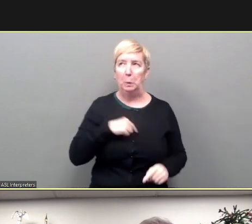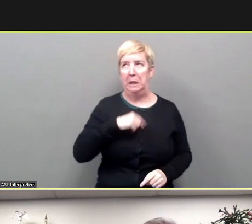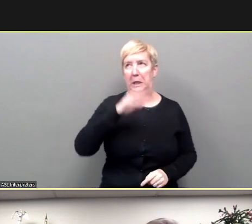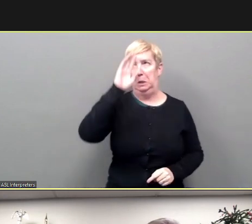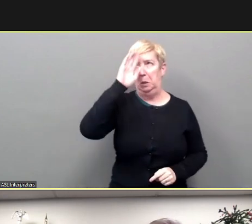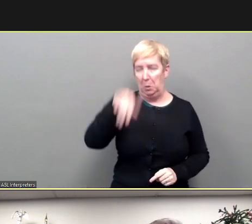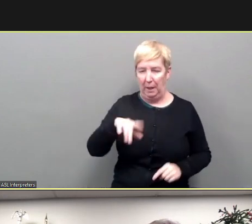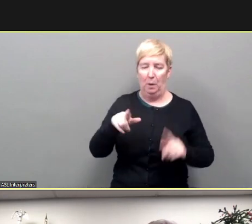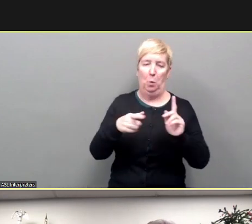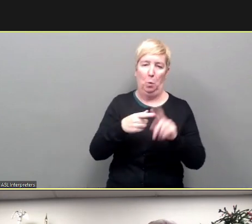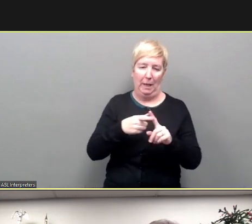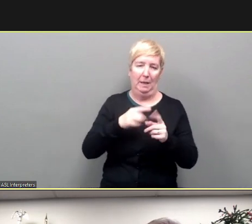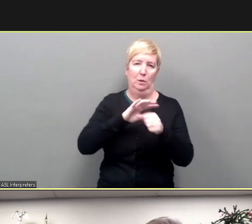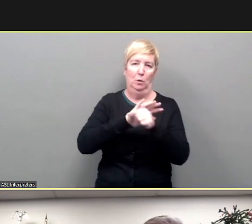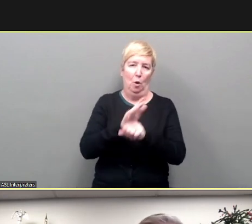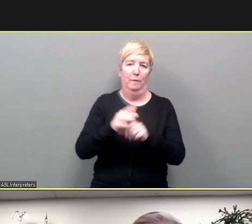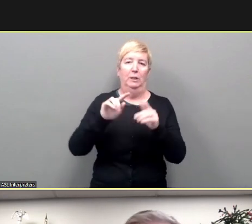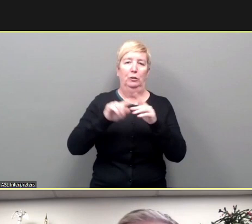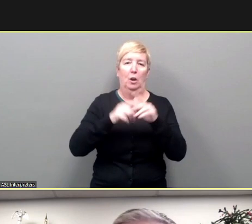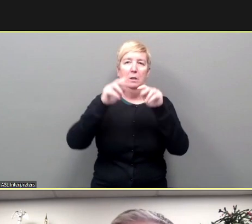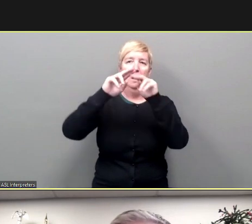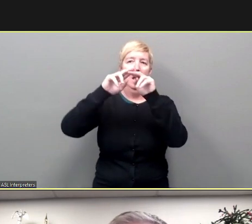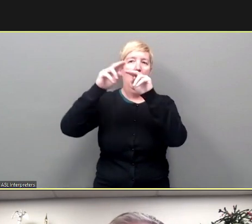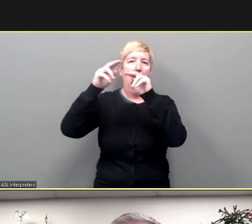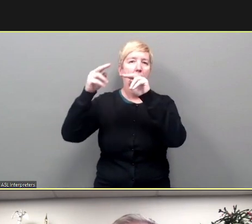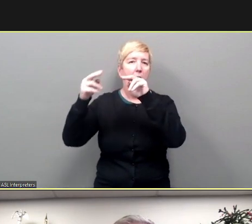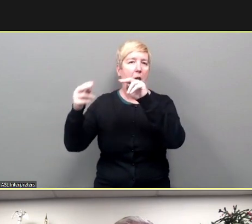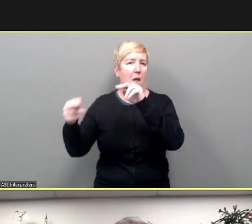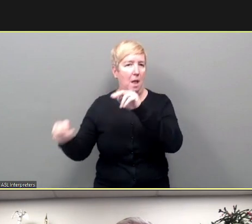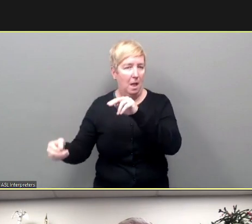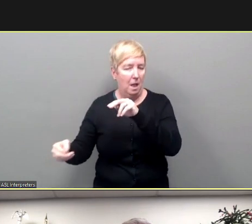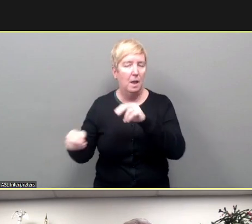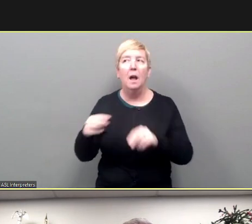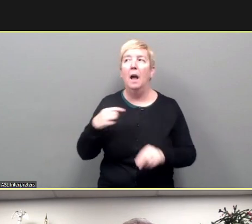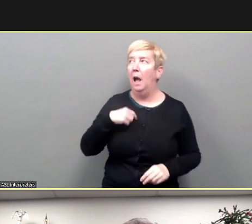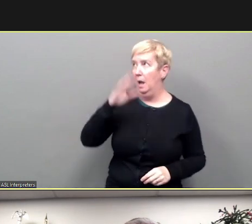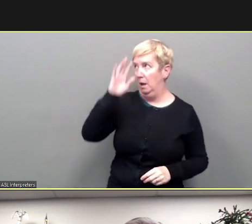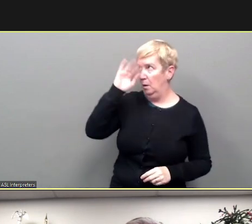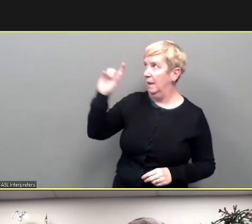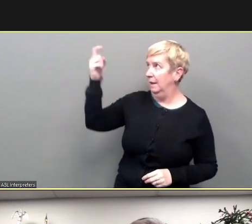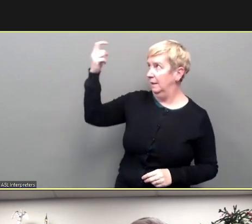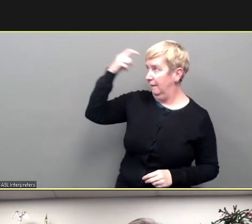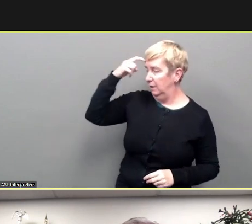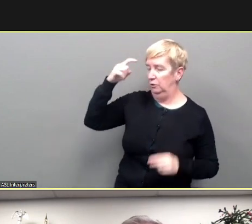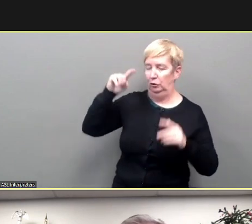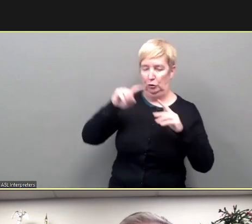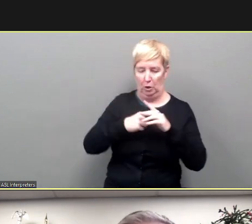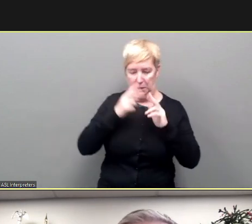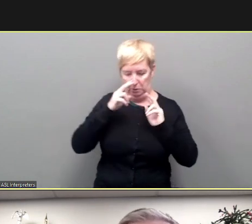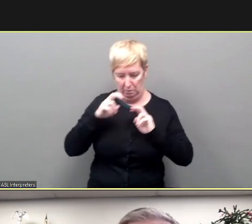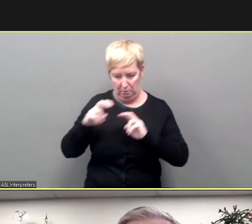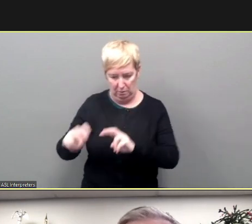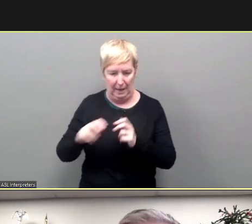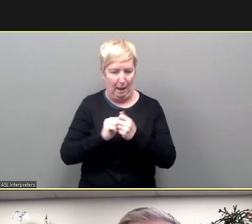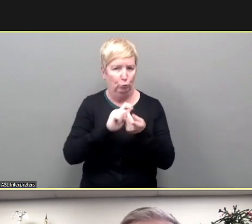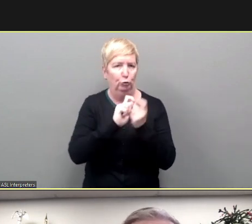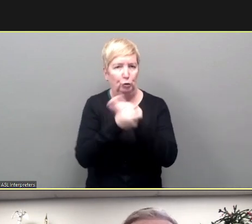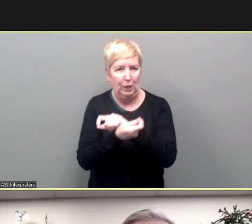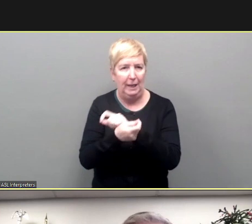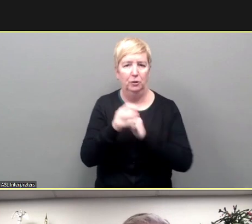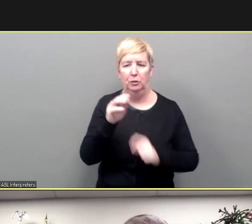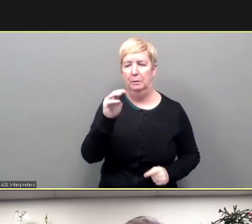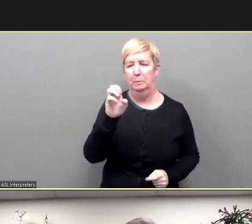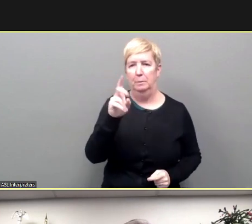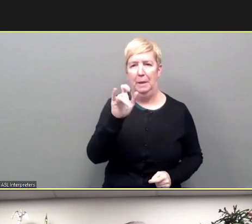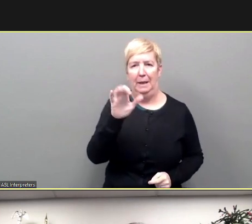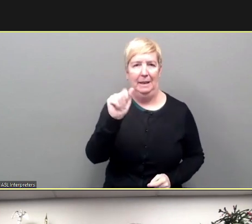to decline, that the government is looking at changes to the approach with Medicaid. We have over 100,000